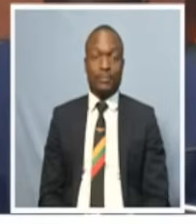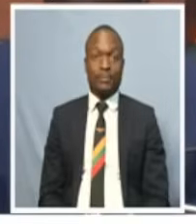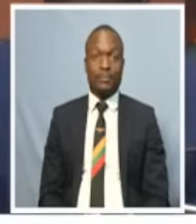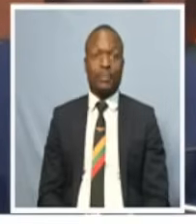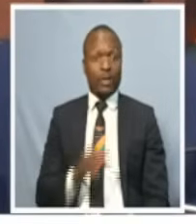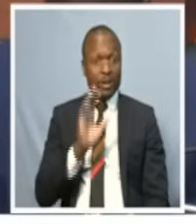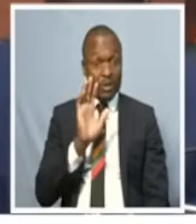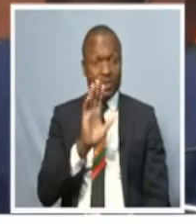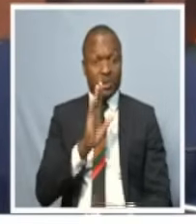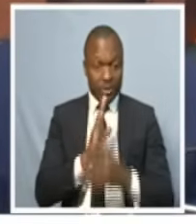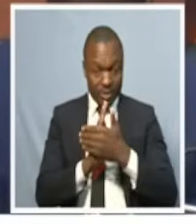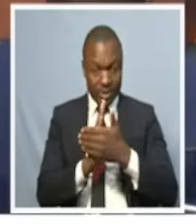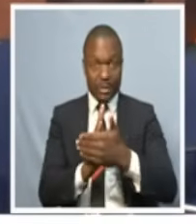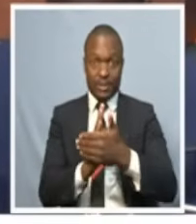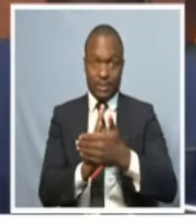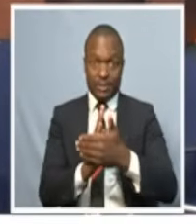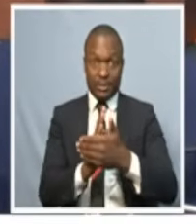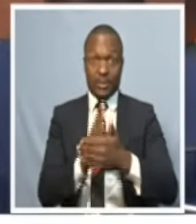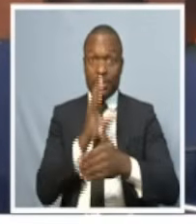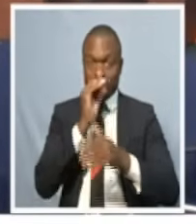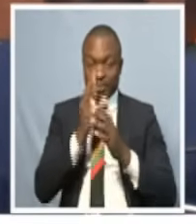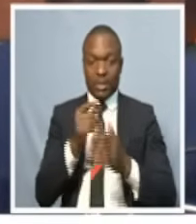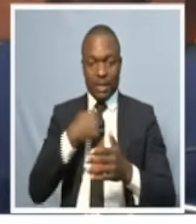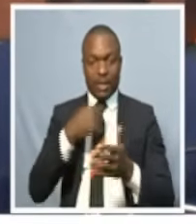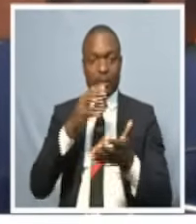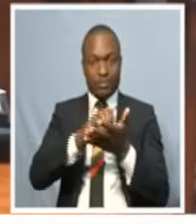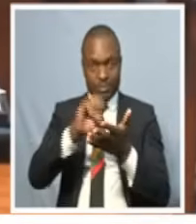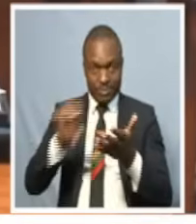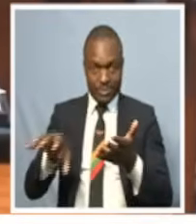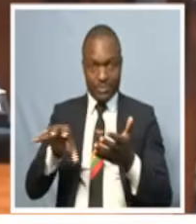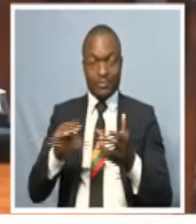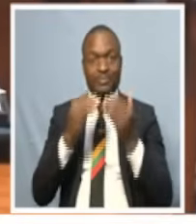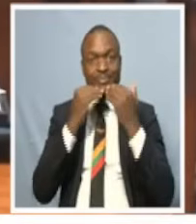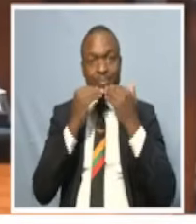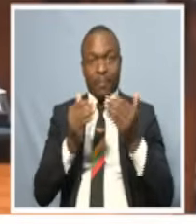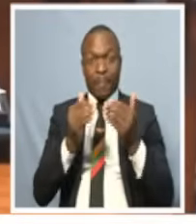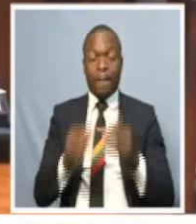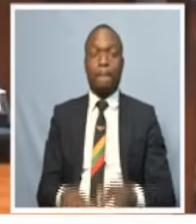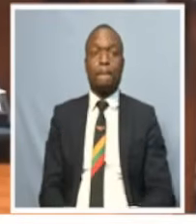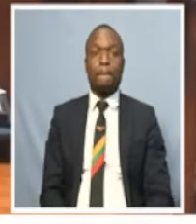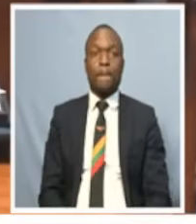Based on your guidance, Madam Speaker, I withdraw. Thank you.